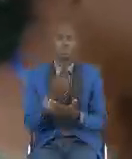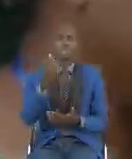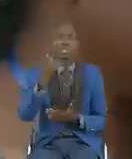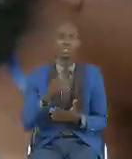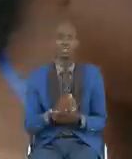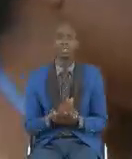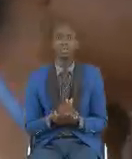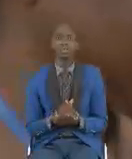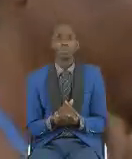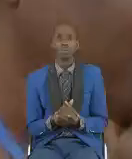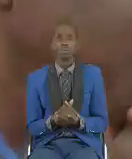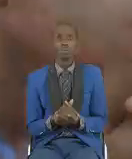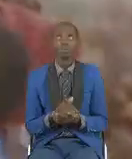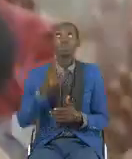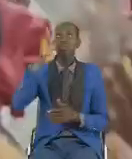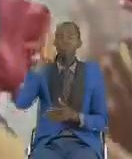Amen. He will lift you up.